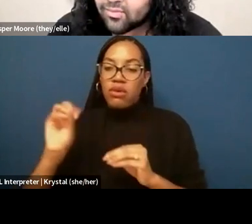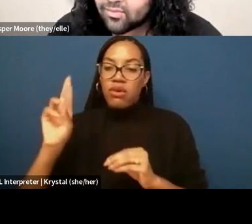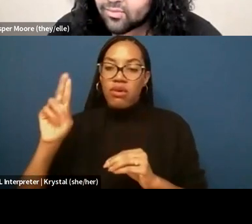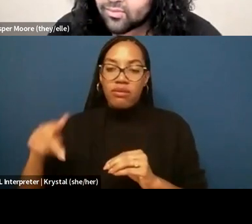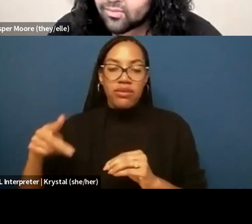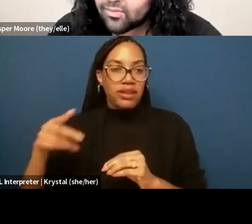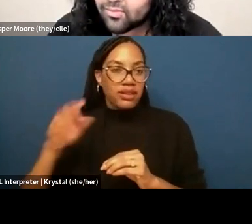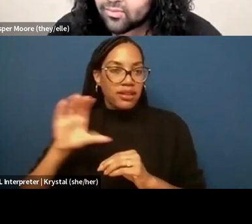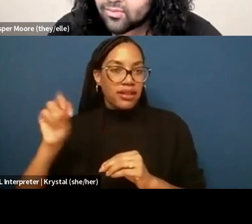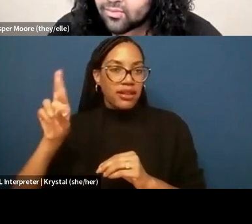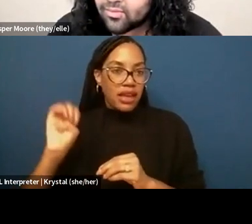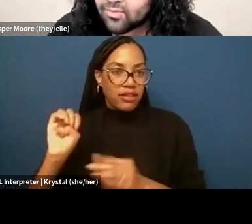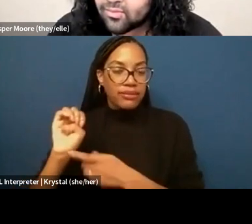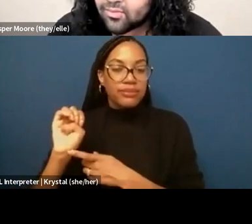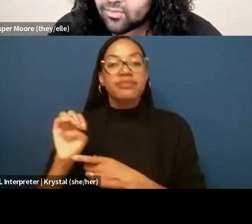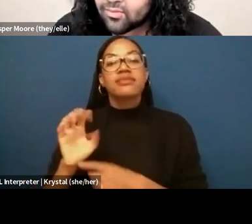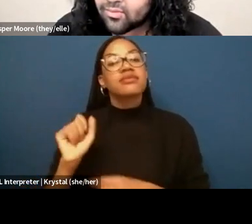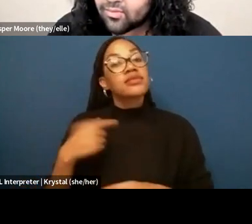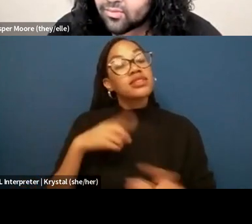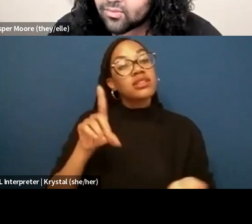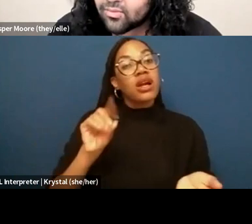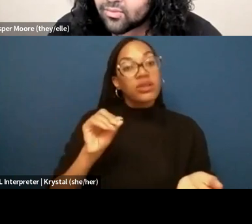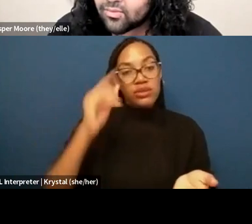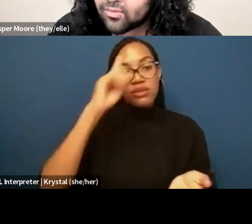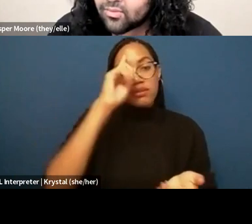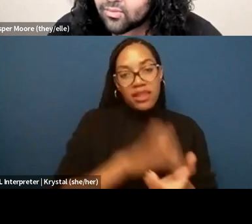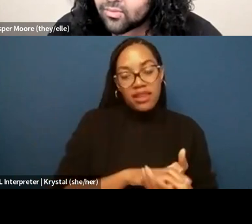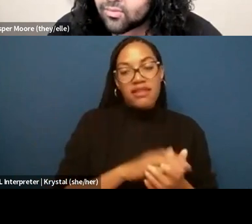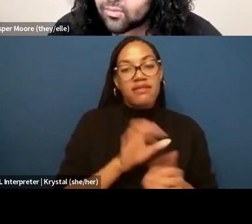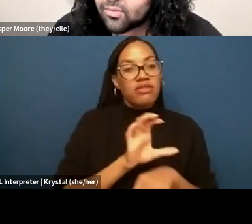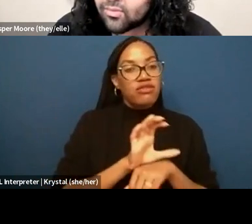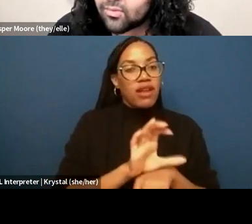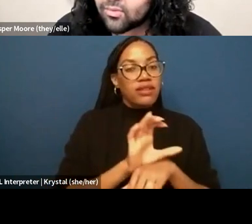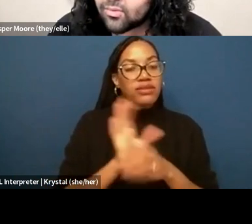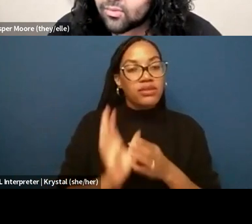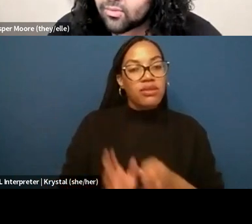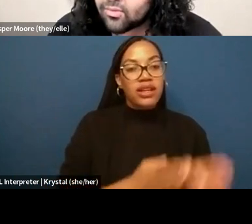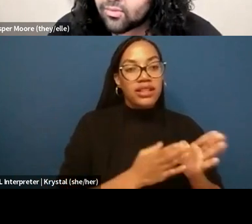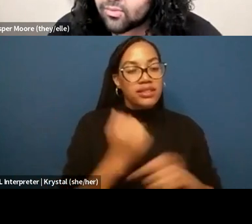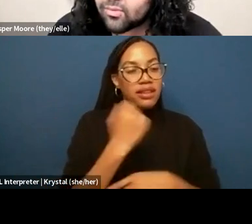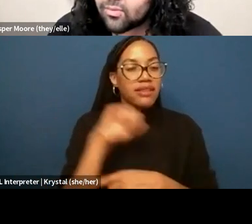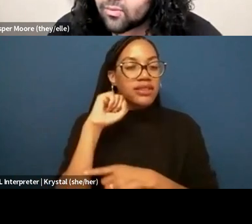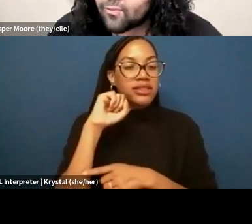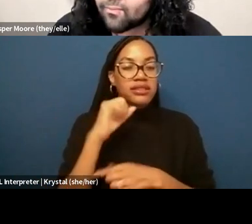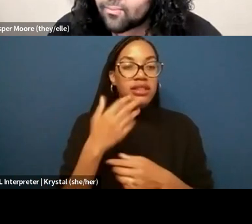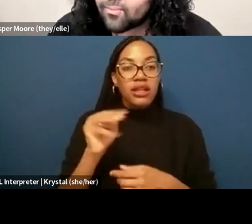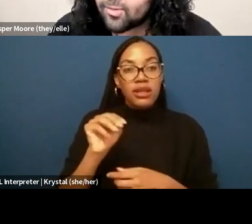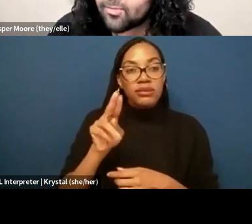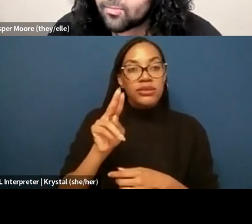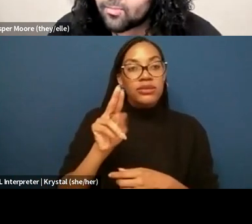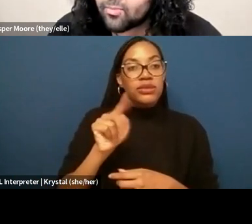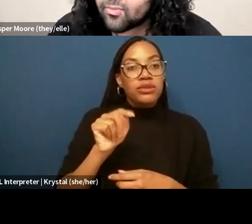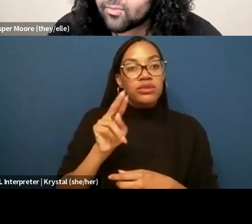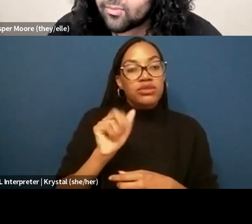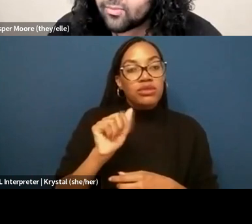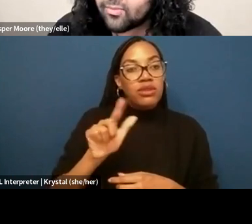And so I do believe that spiritual that grassroots organizing, advocacy, mutual aid is something that